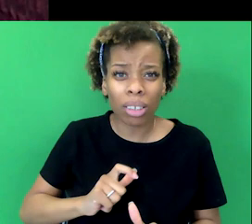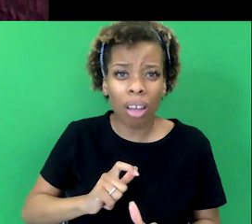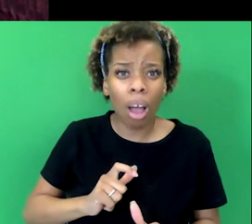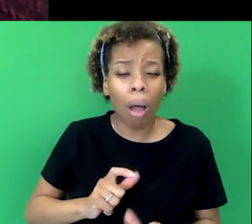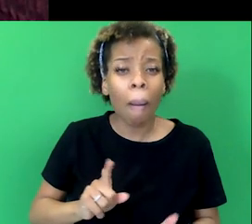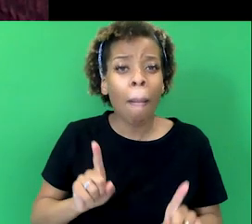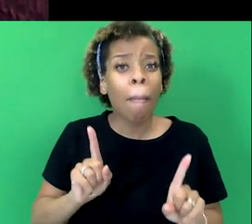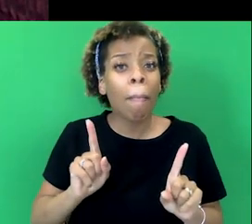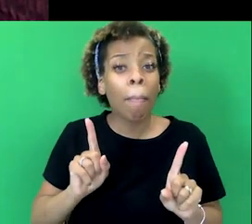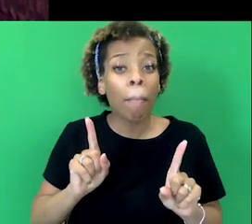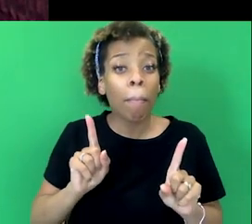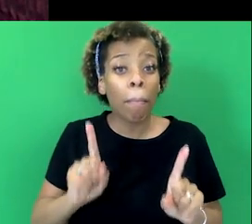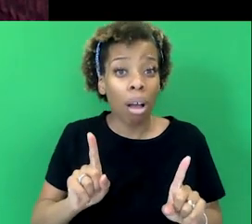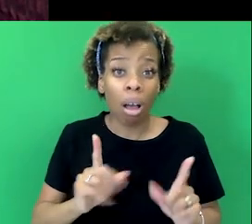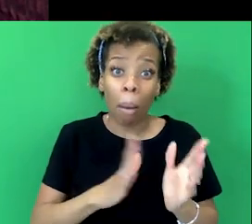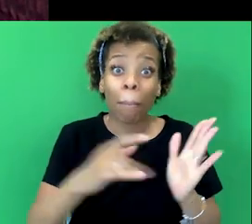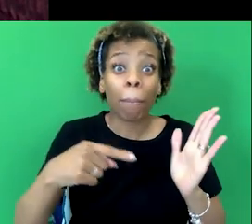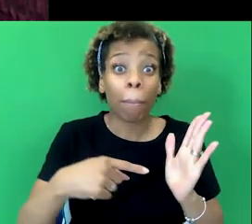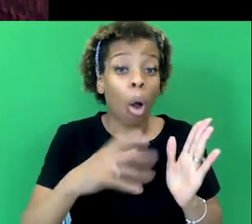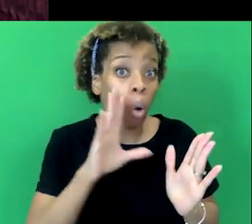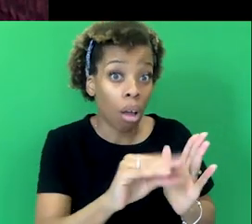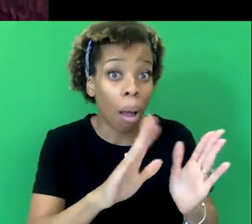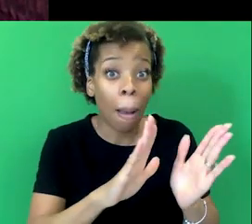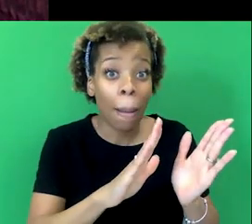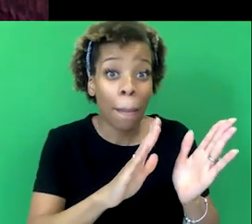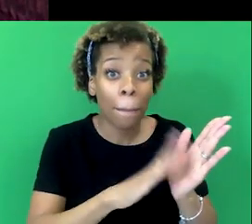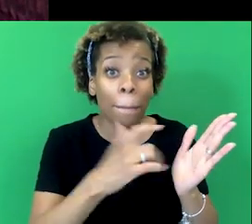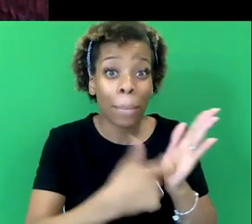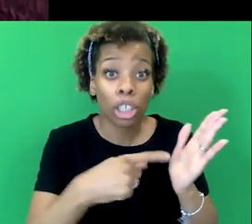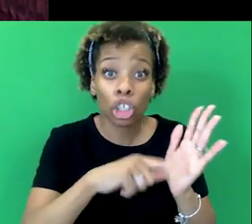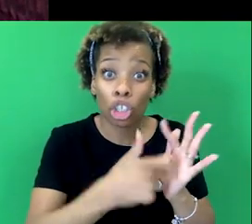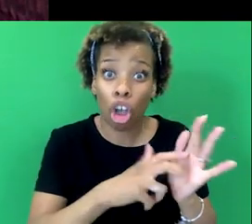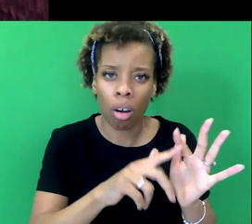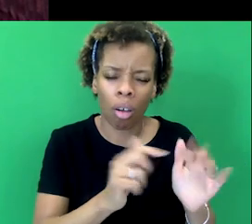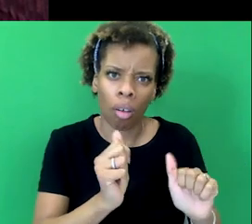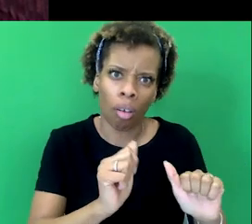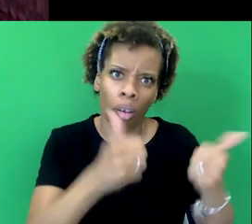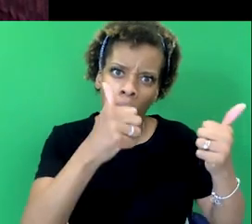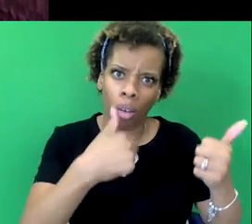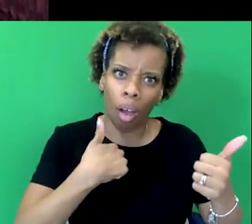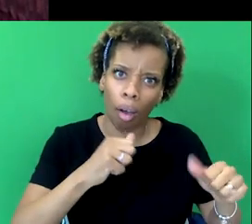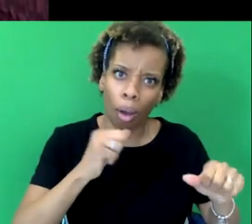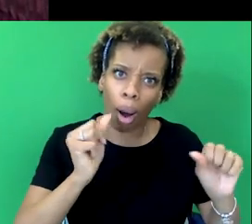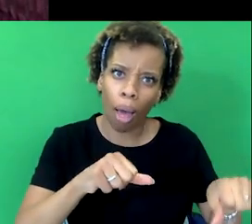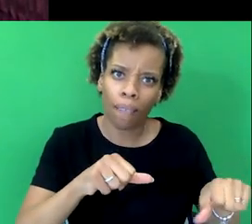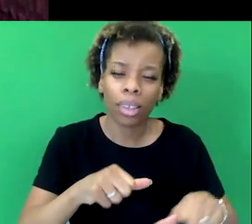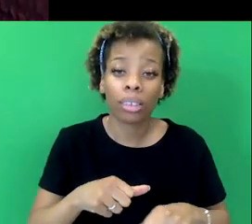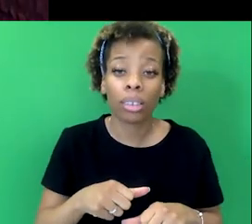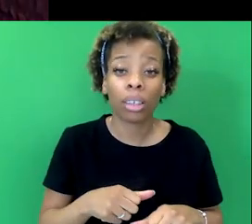need to, and I think Mr. Turner was superb, by the way, Jack. It's about, you know, accessing people